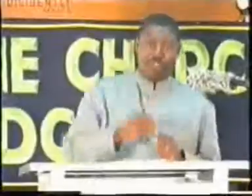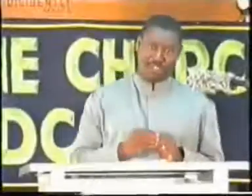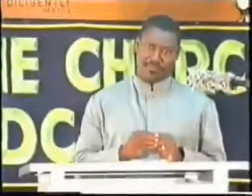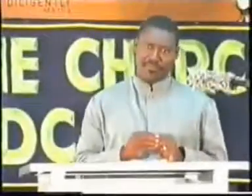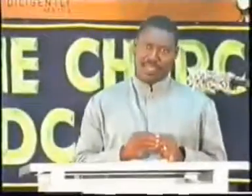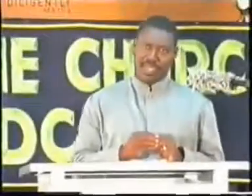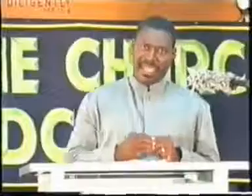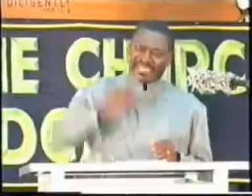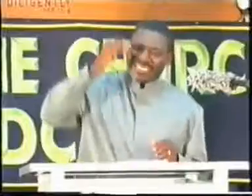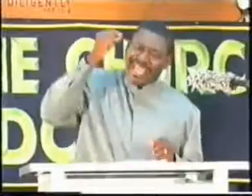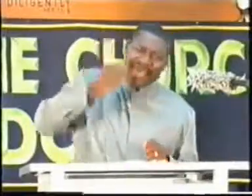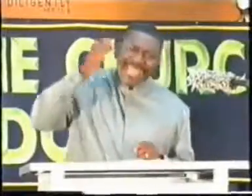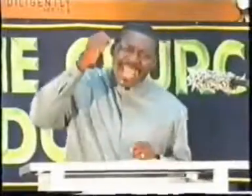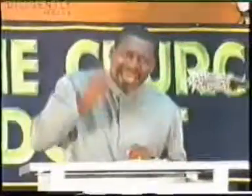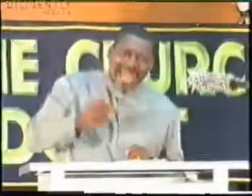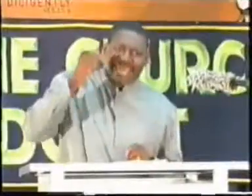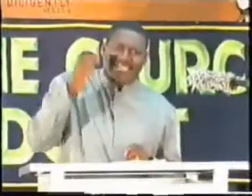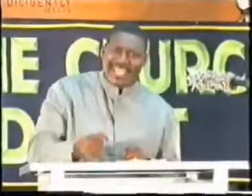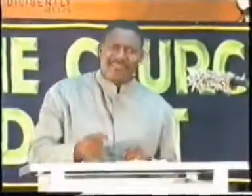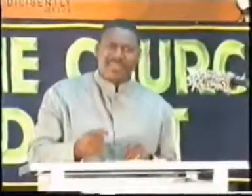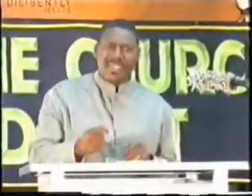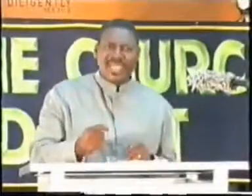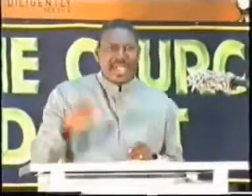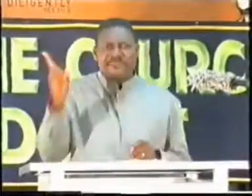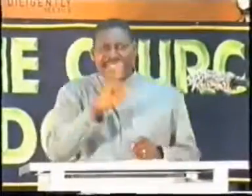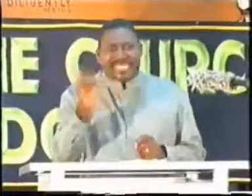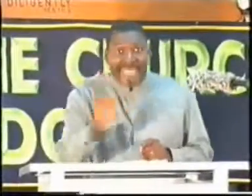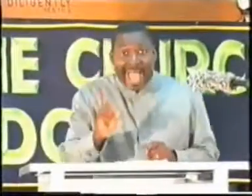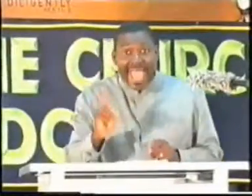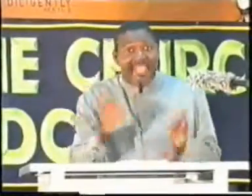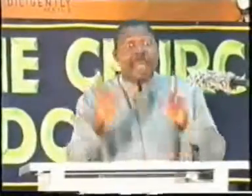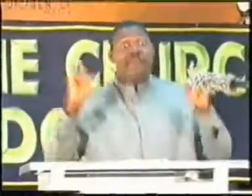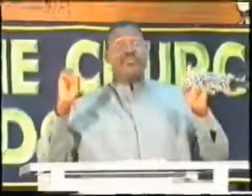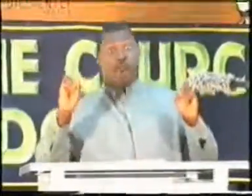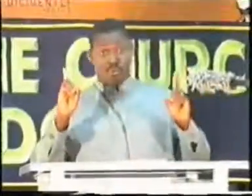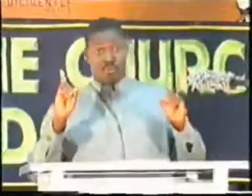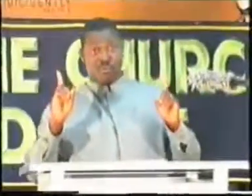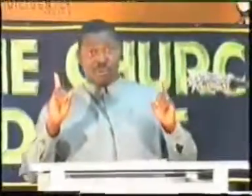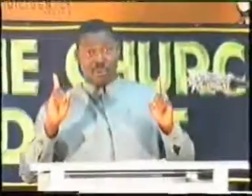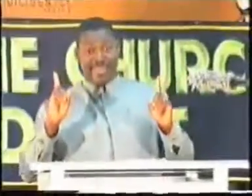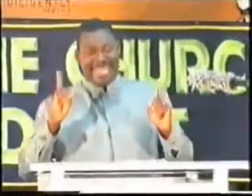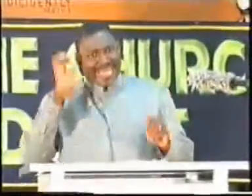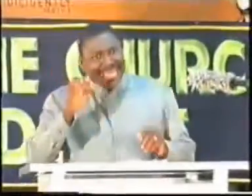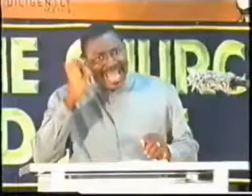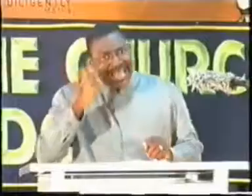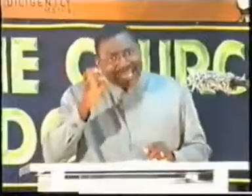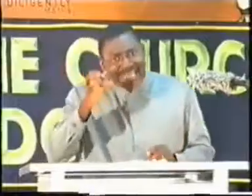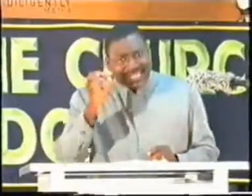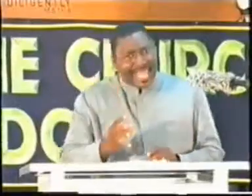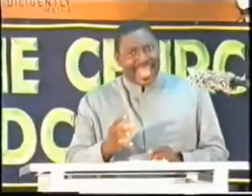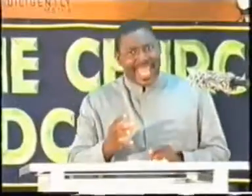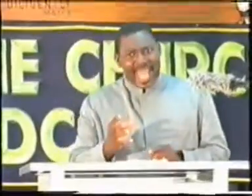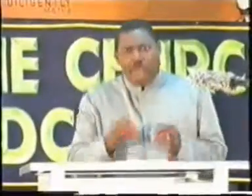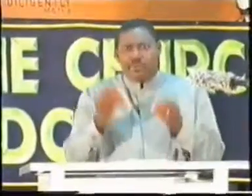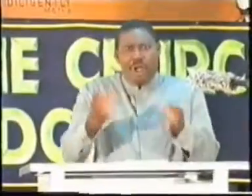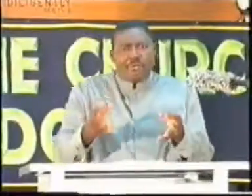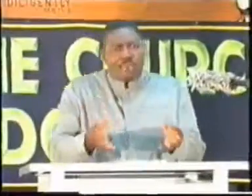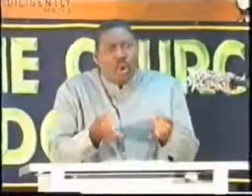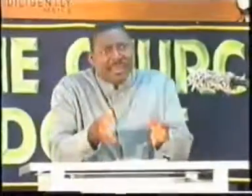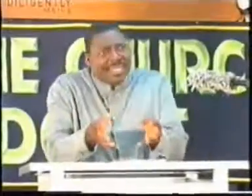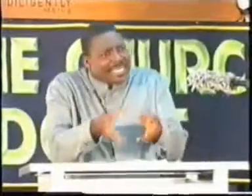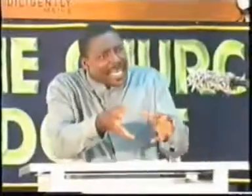would tell me. Pasas me a two trim. It in yen yayaka and say, yen fasika and yen yamia jumo. And